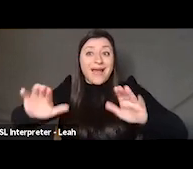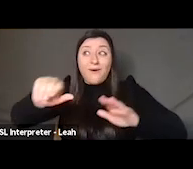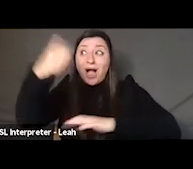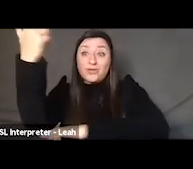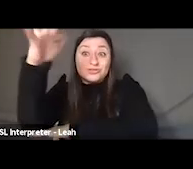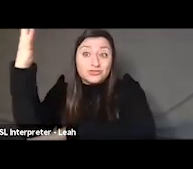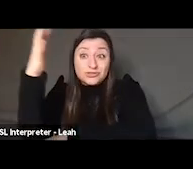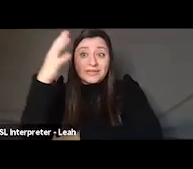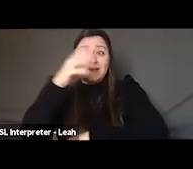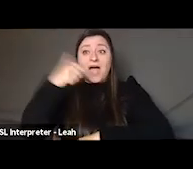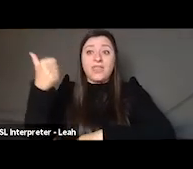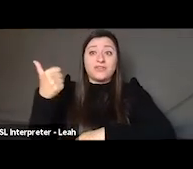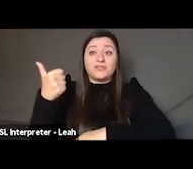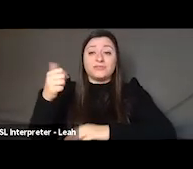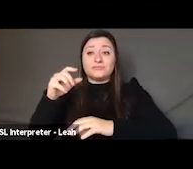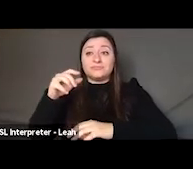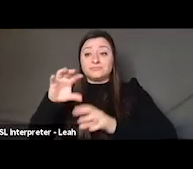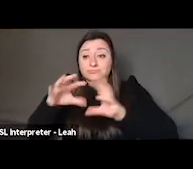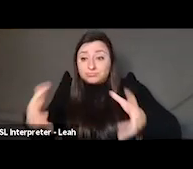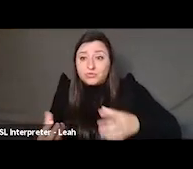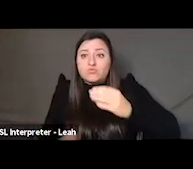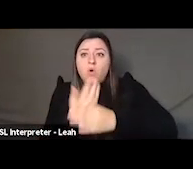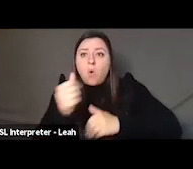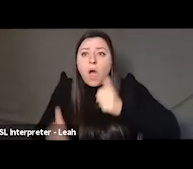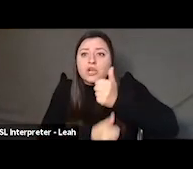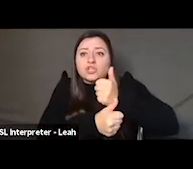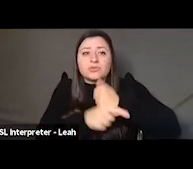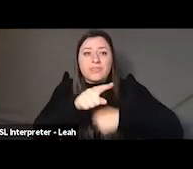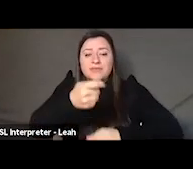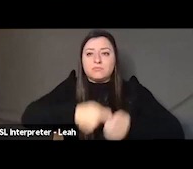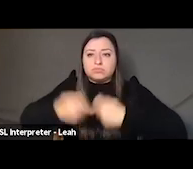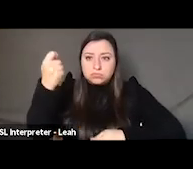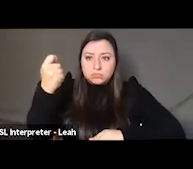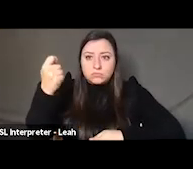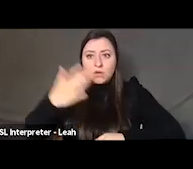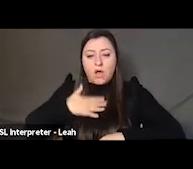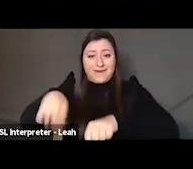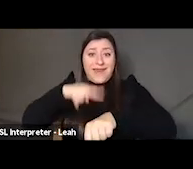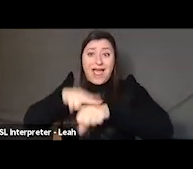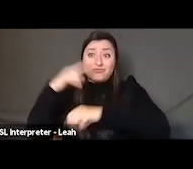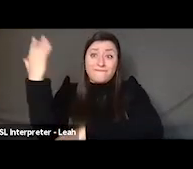it actively replaces our native forests and our native ecosystem.